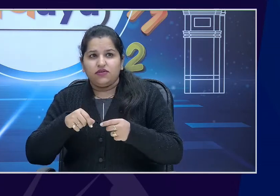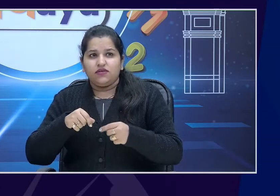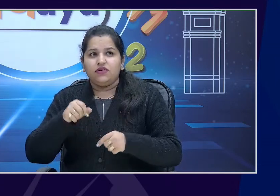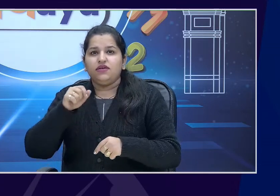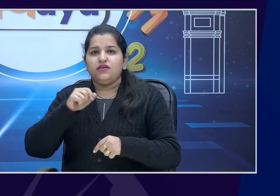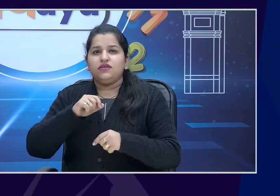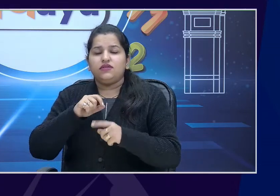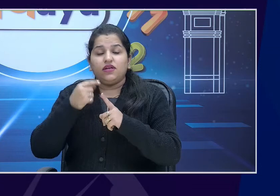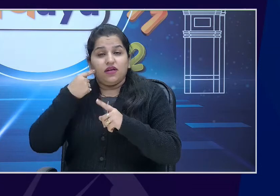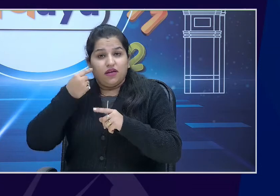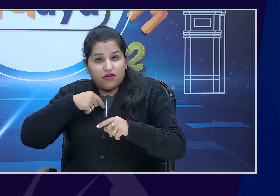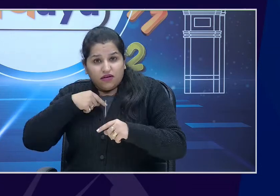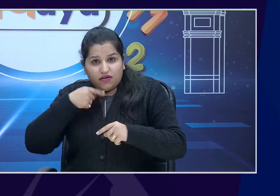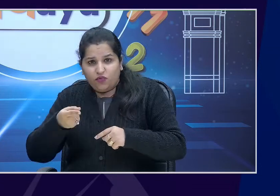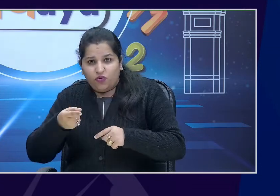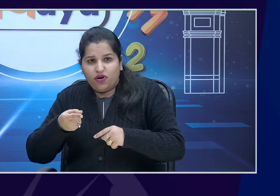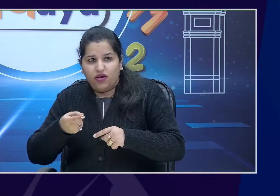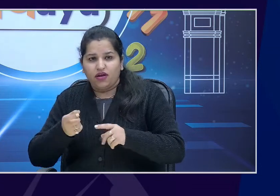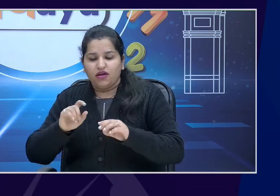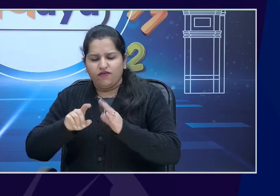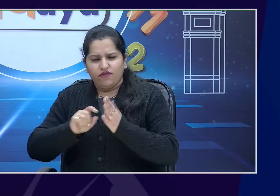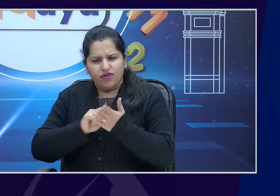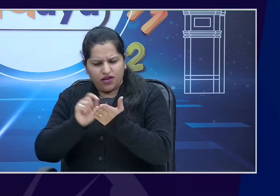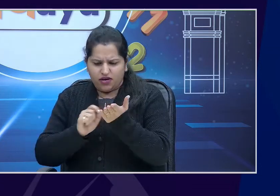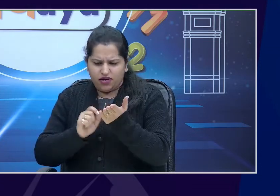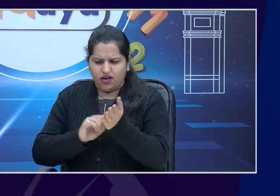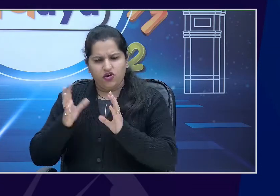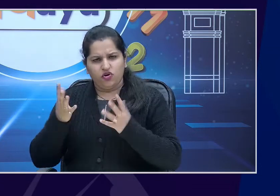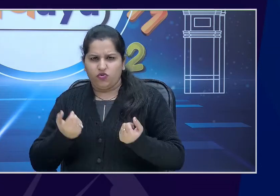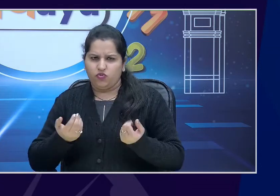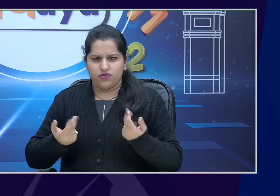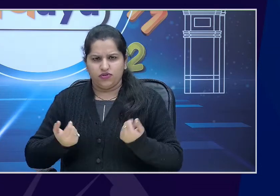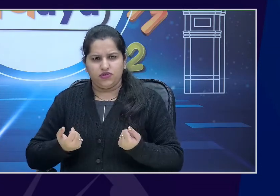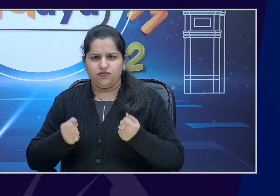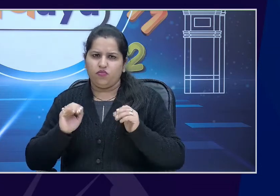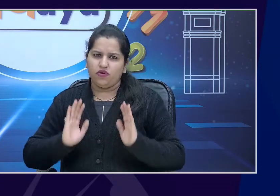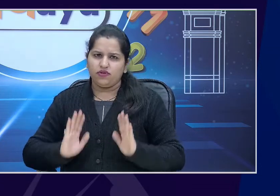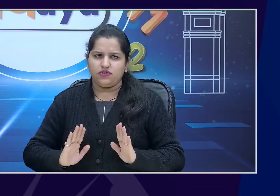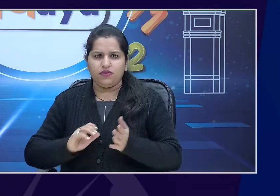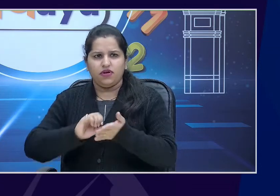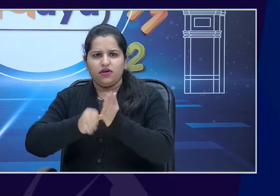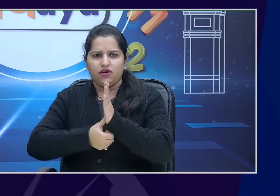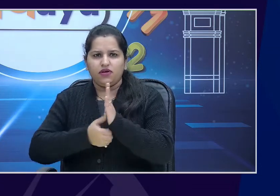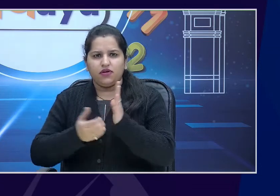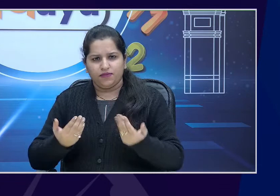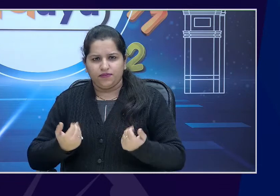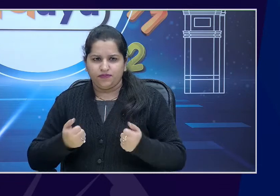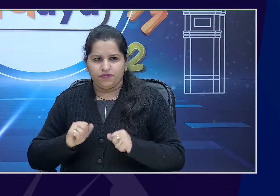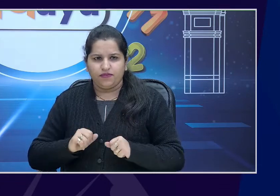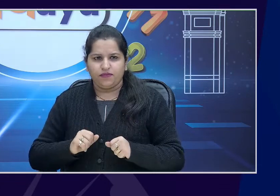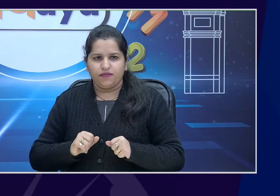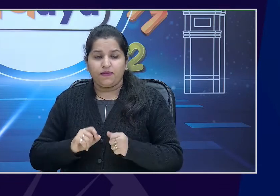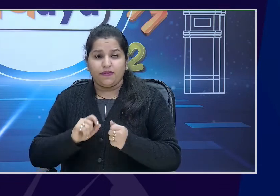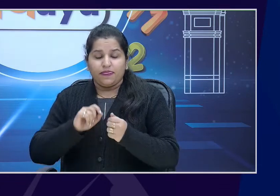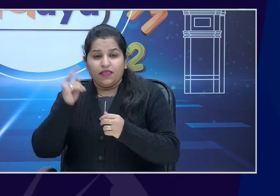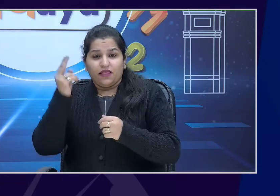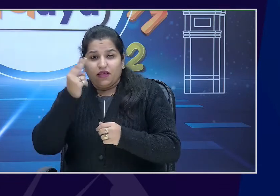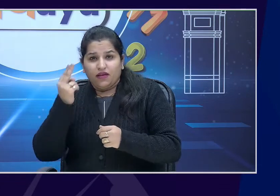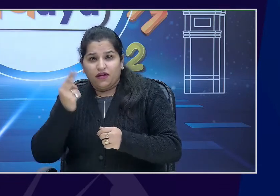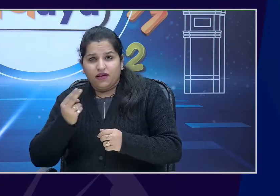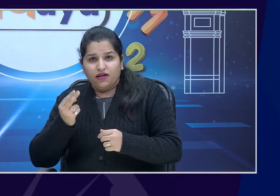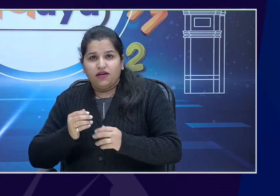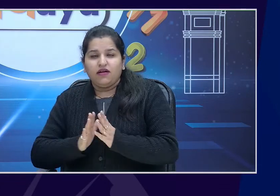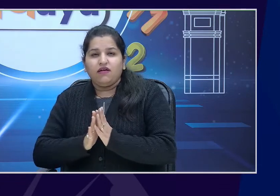as you have said, ma'am, we can write notes in the diary. I usually make notes in the diary. When I get